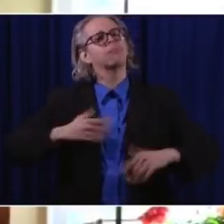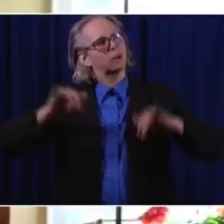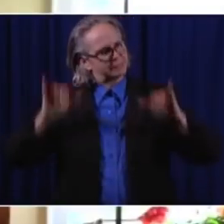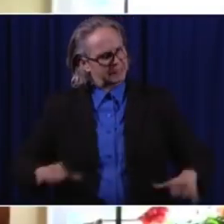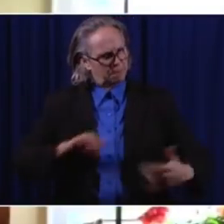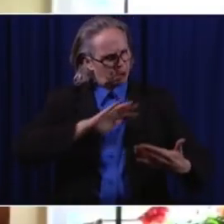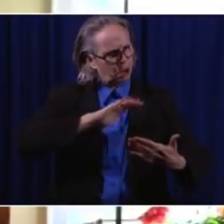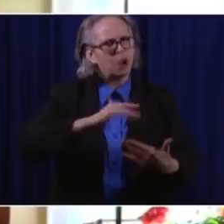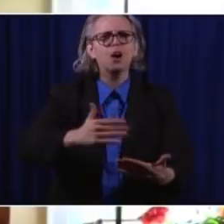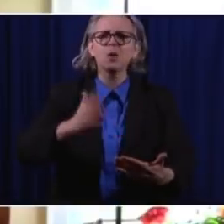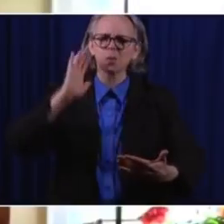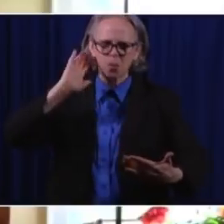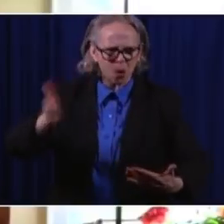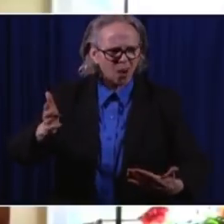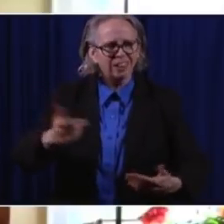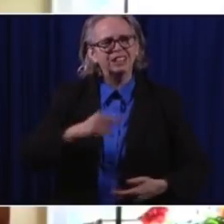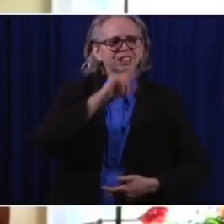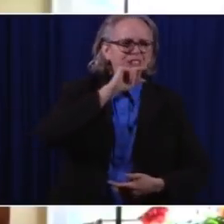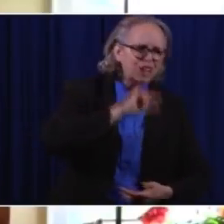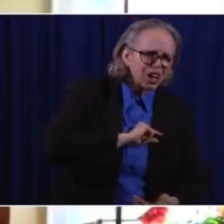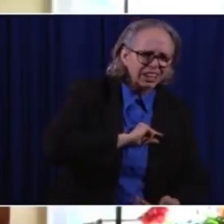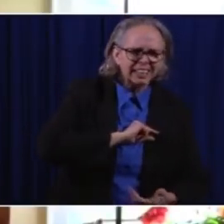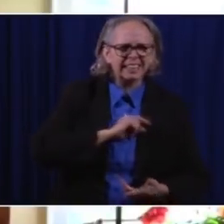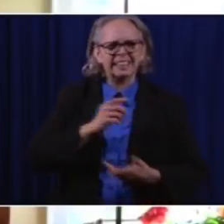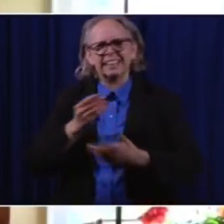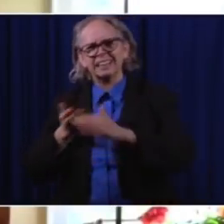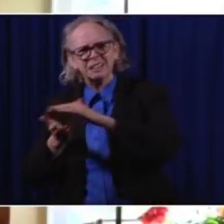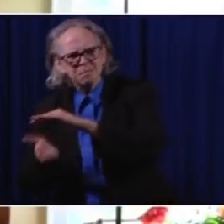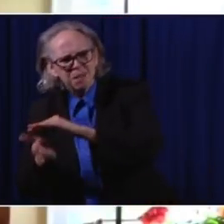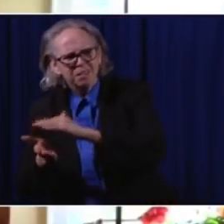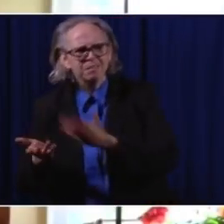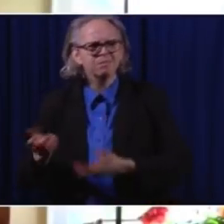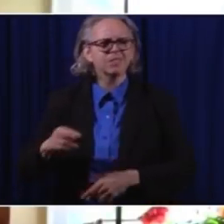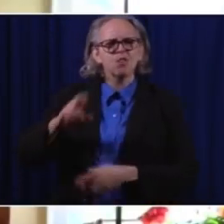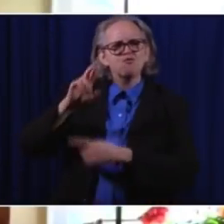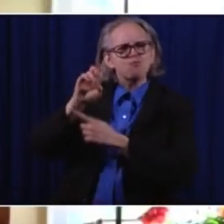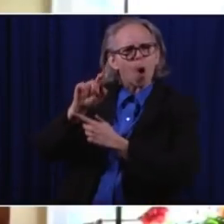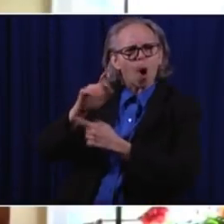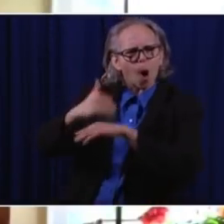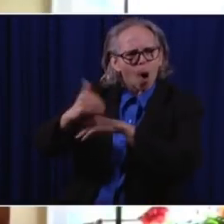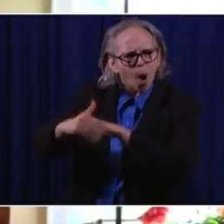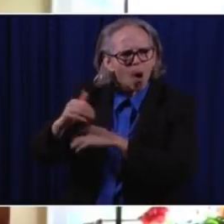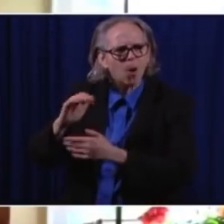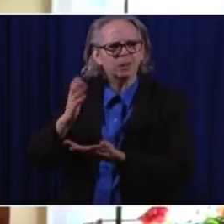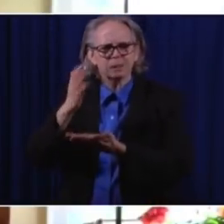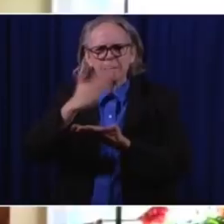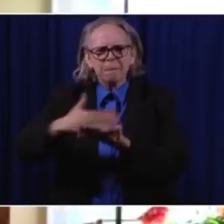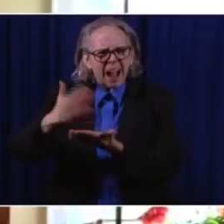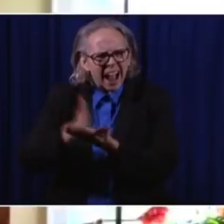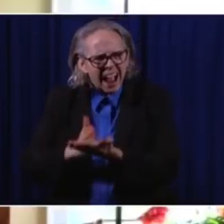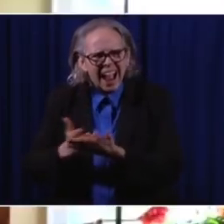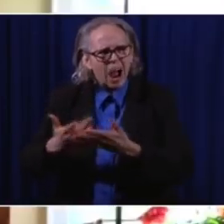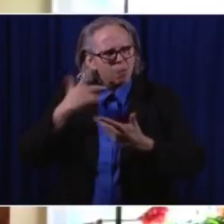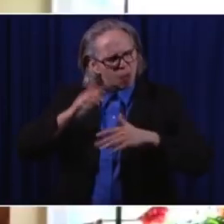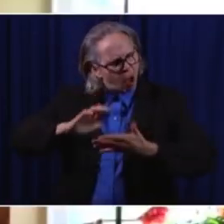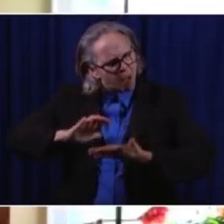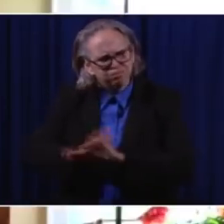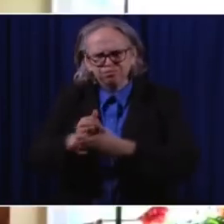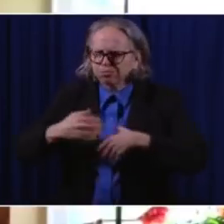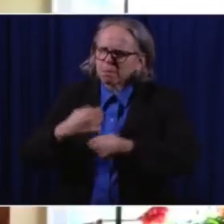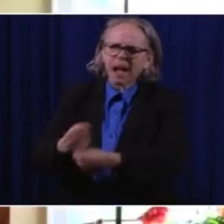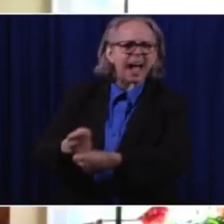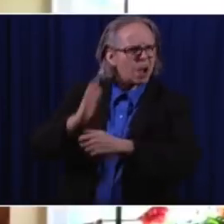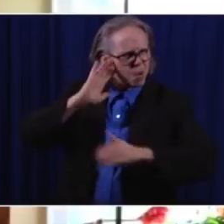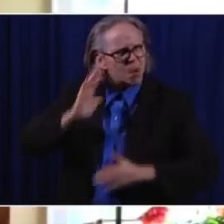rolls. I've got my pie shells started for my pumpkin pies, and we're making apple dumplings and lots of